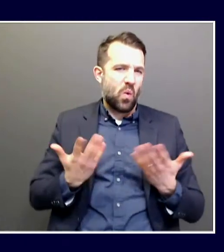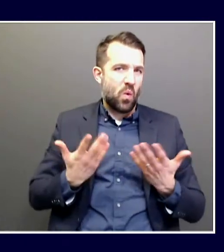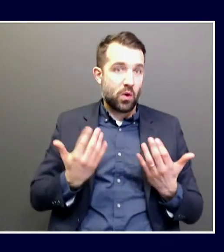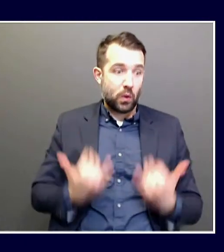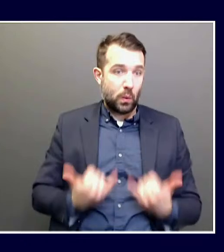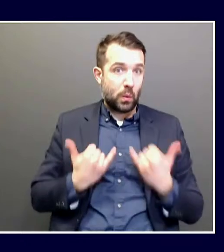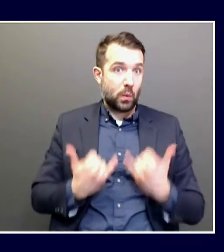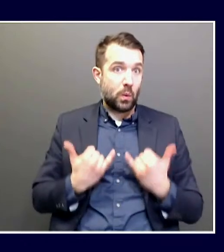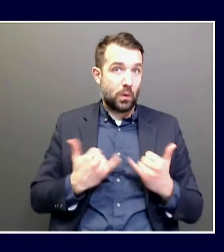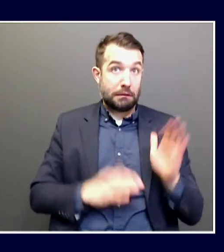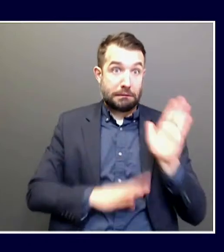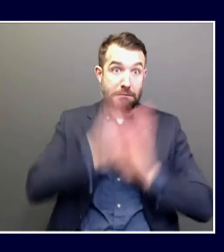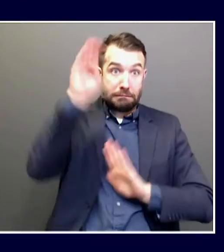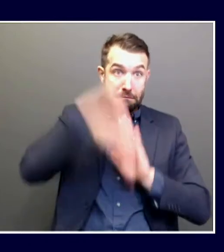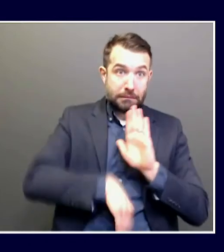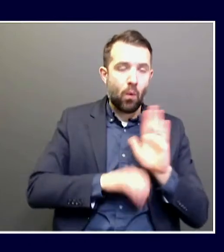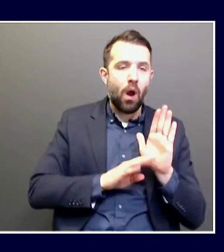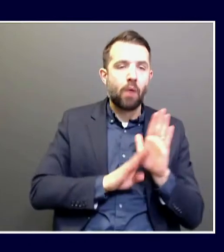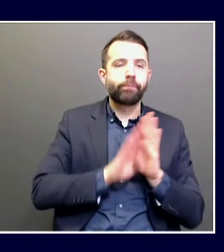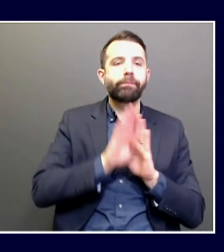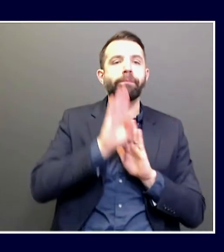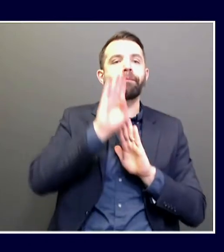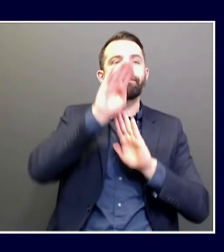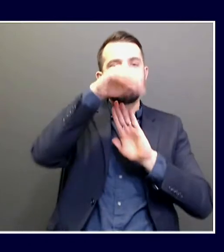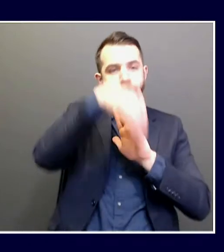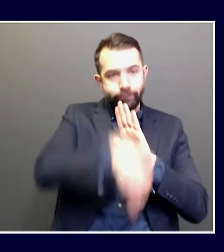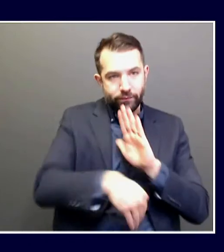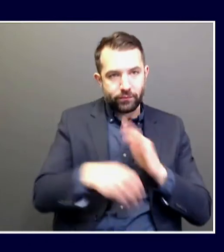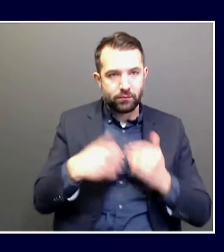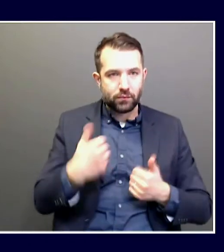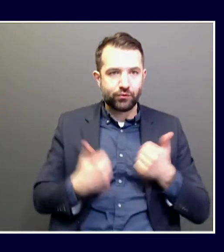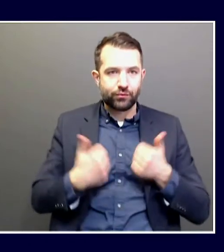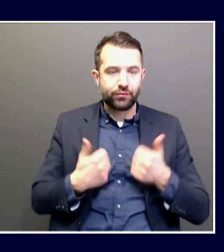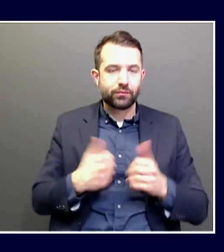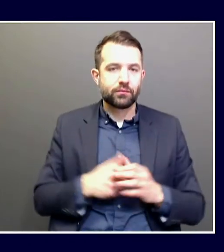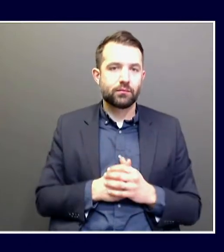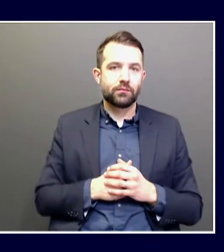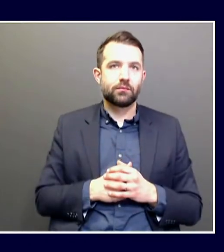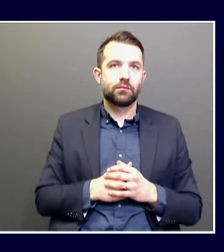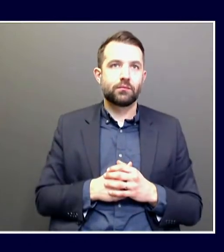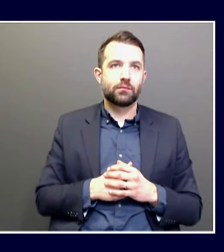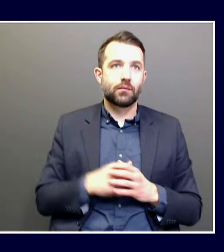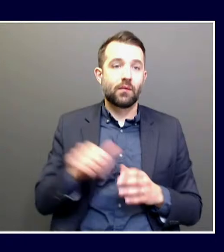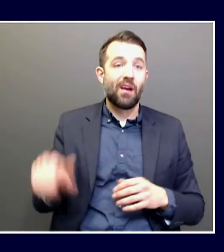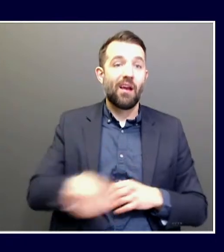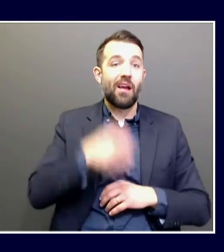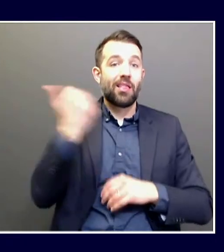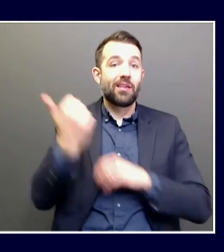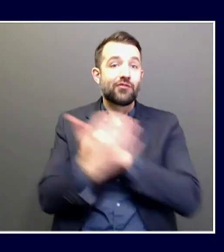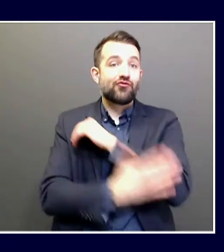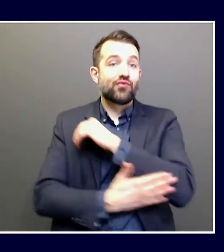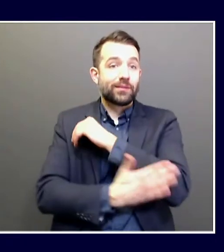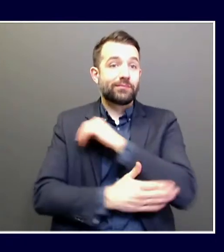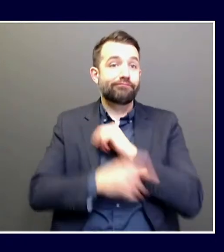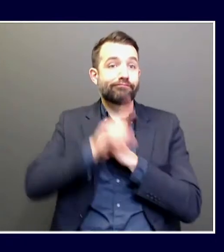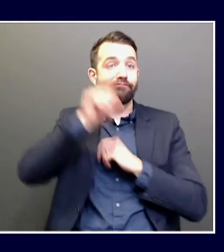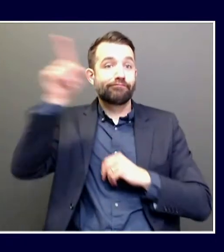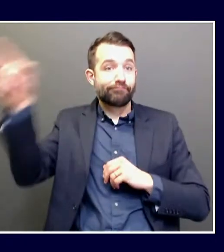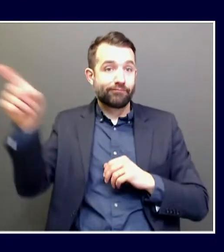So, what I can say, Brian, is that in other countries and states, that are, quote, ahead of us